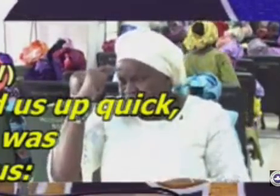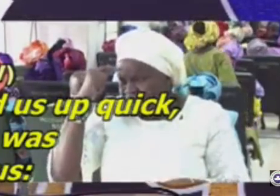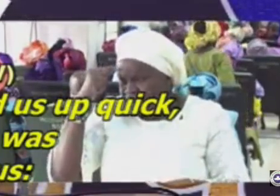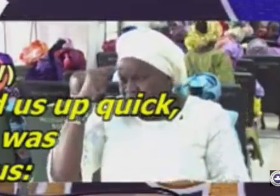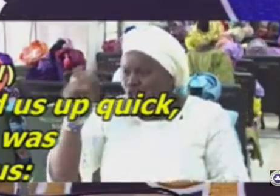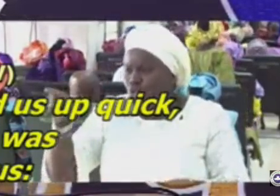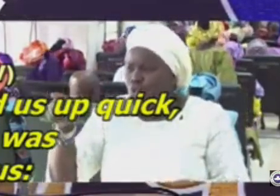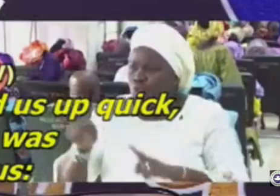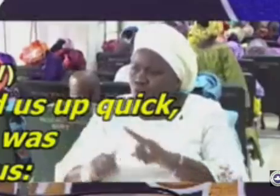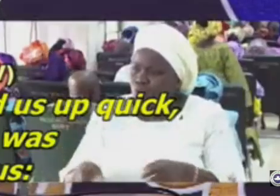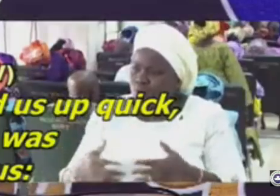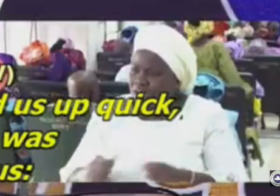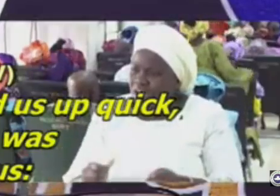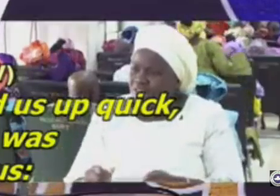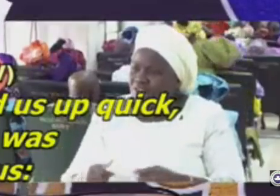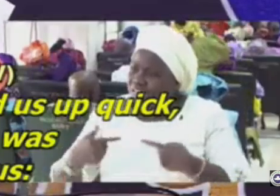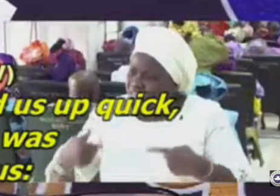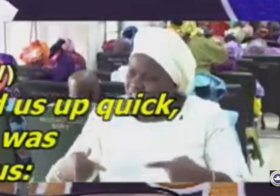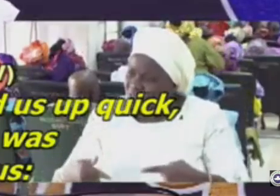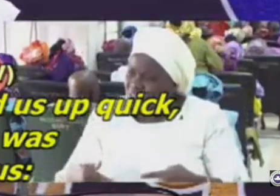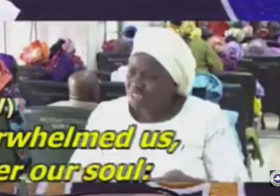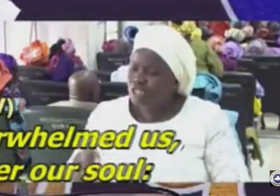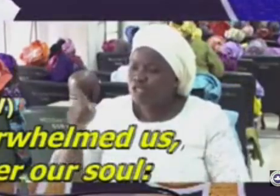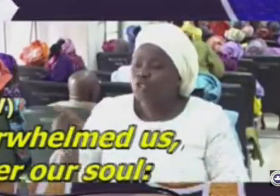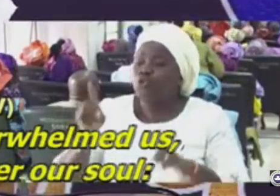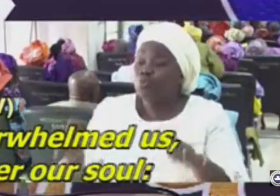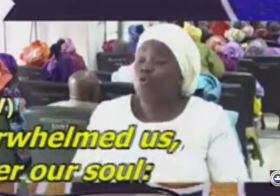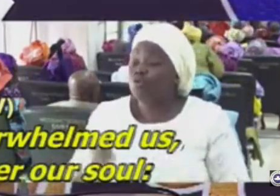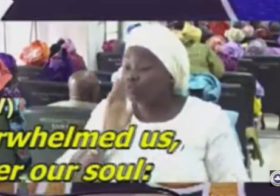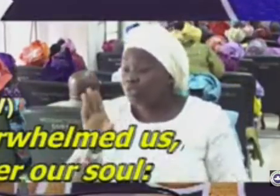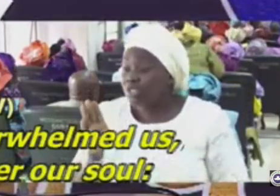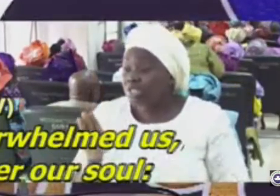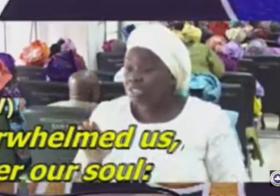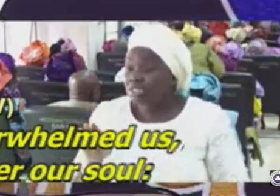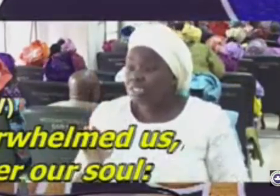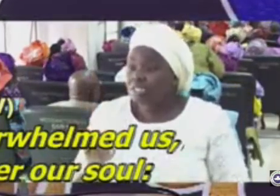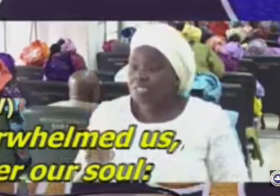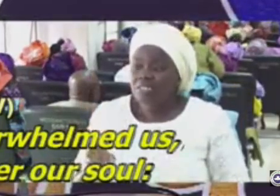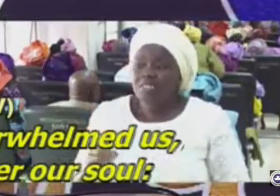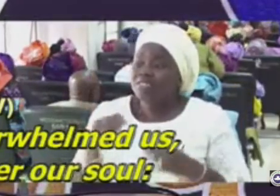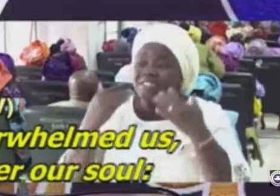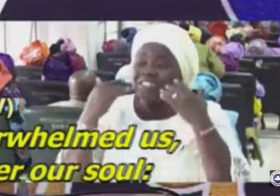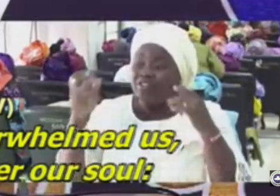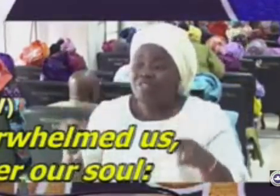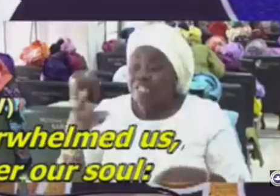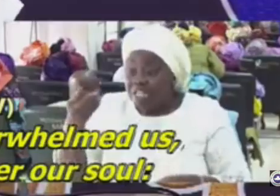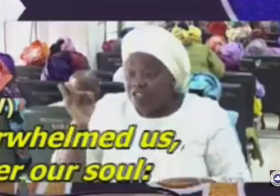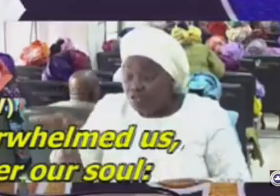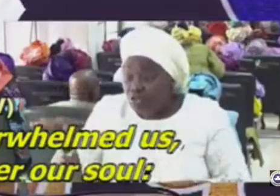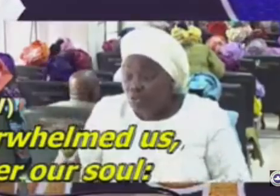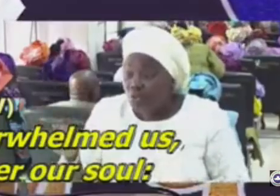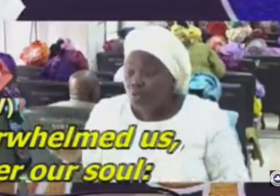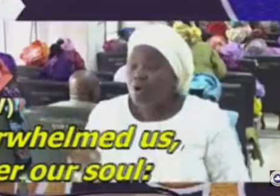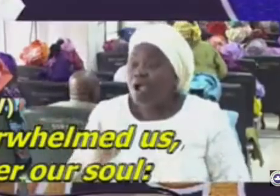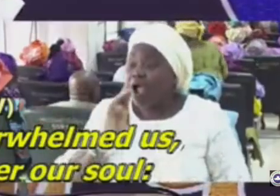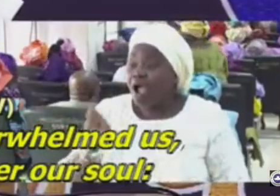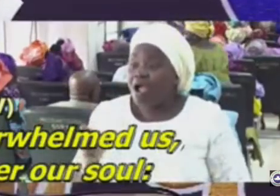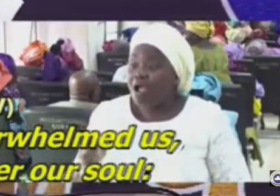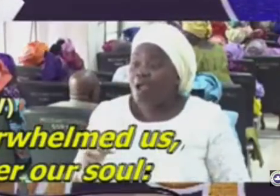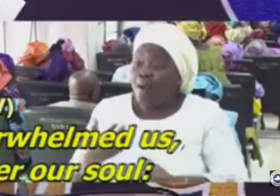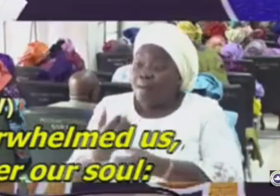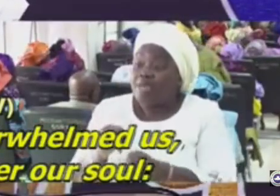If you are succeeding, you have enemies. If you are a failure, you have enemies.